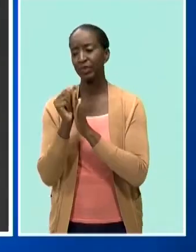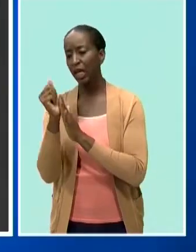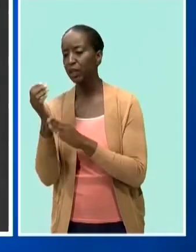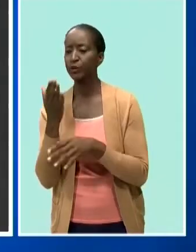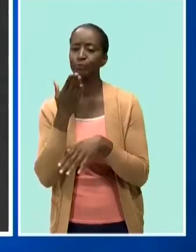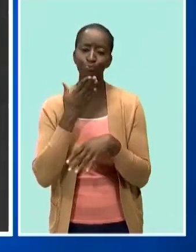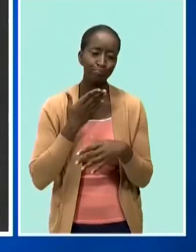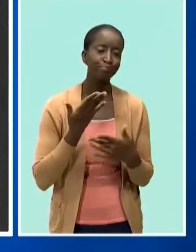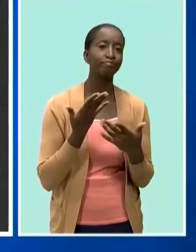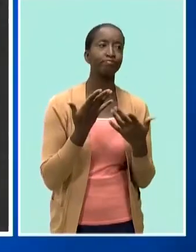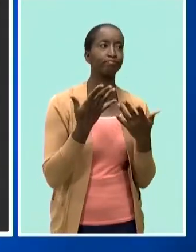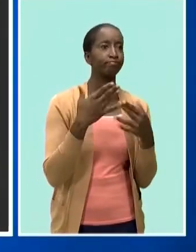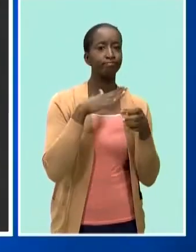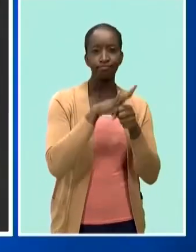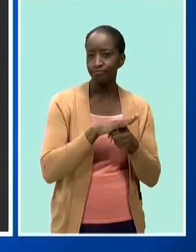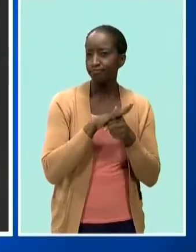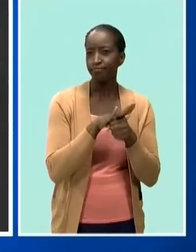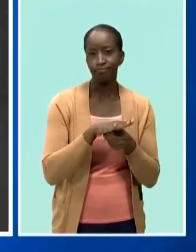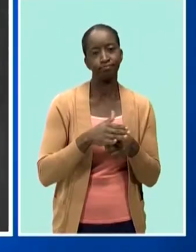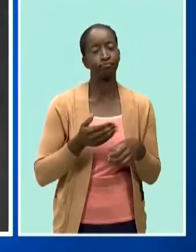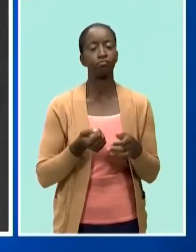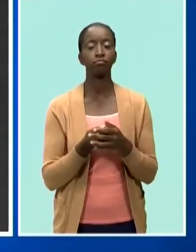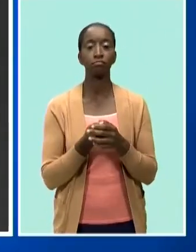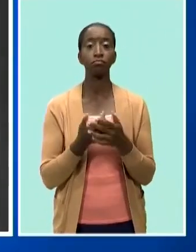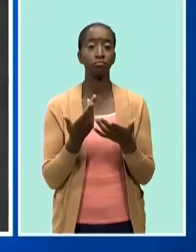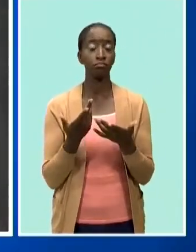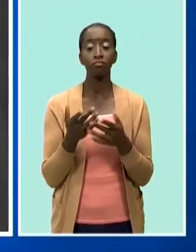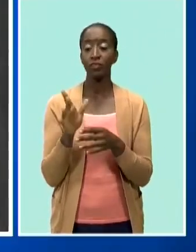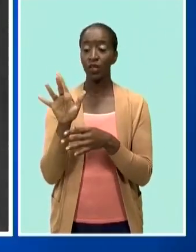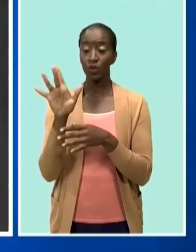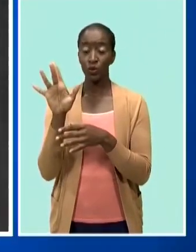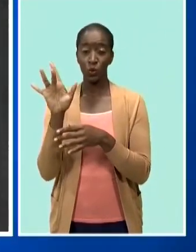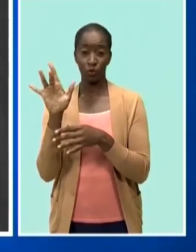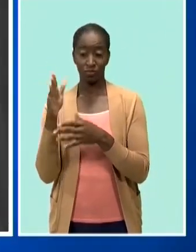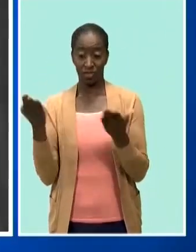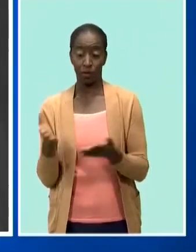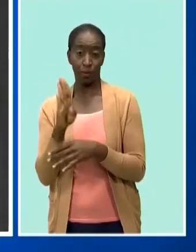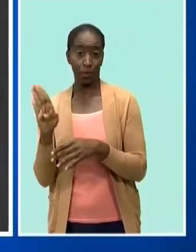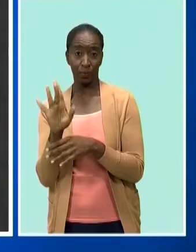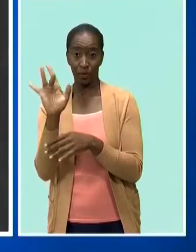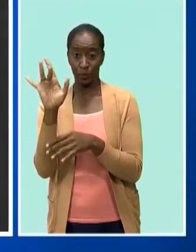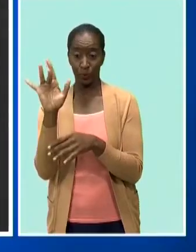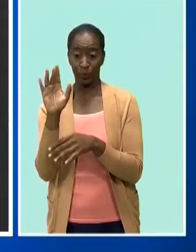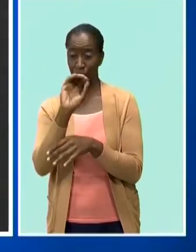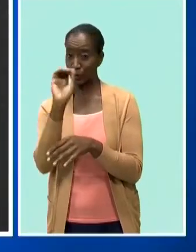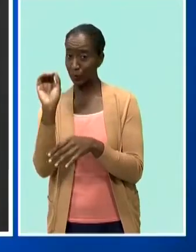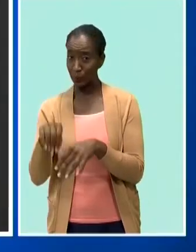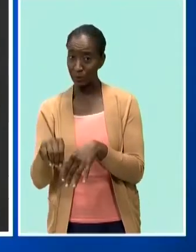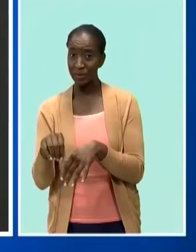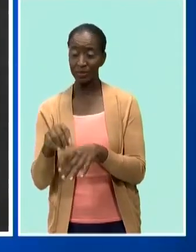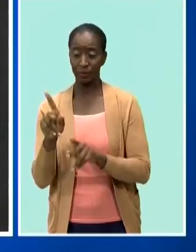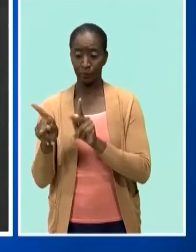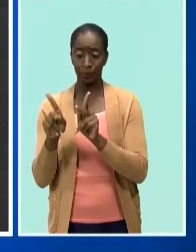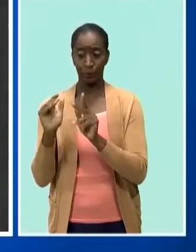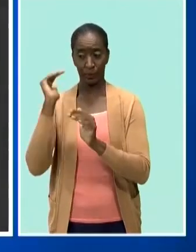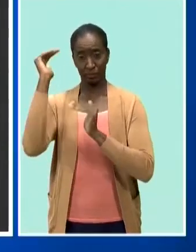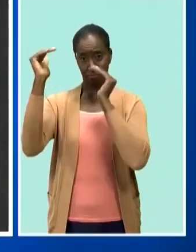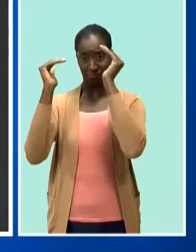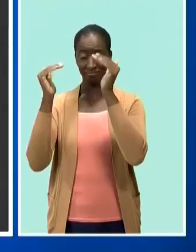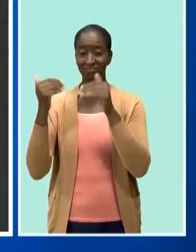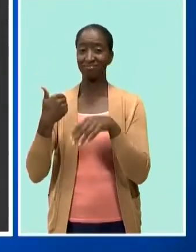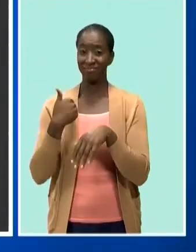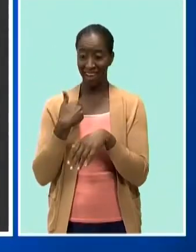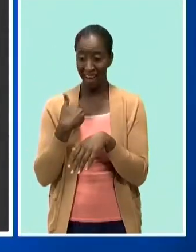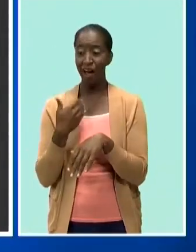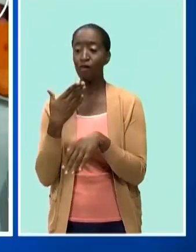persons, 25% of the adults have a non-communicable disease, and another 25% are